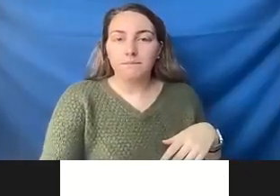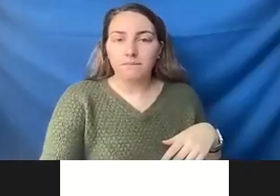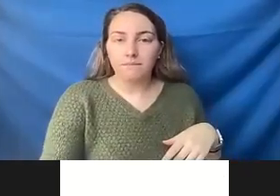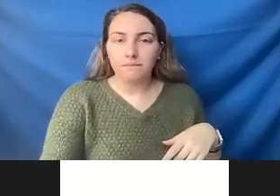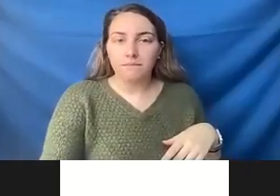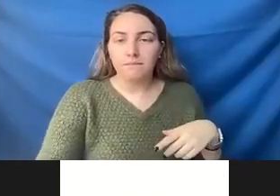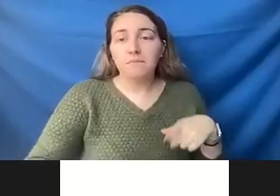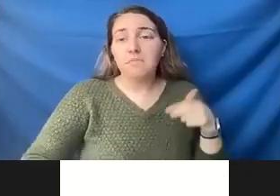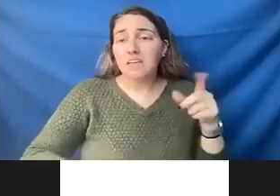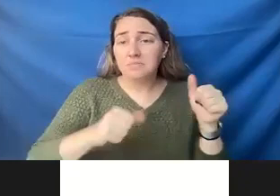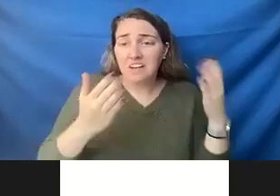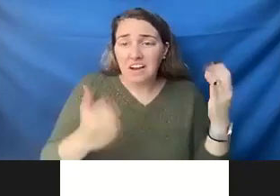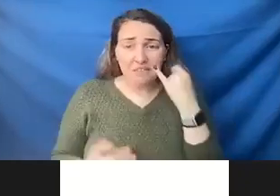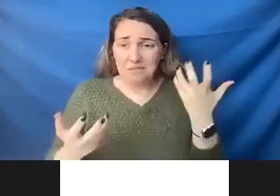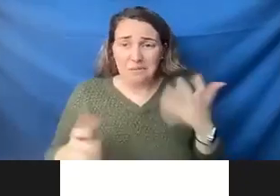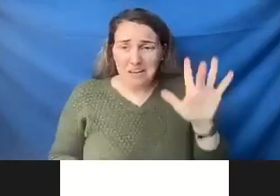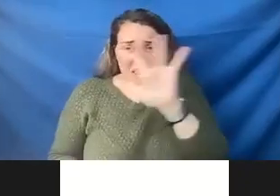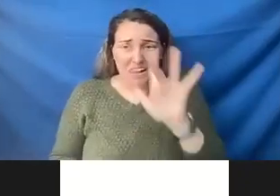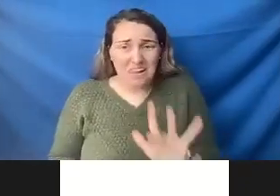who don't want to use the touch screen.